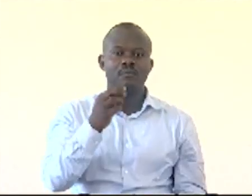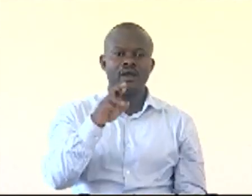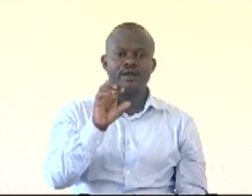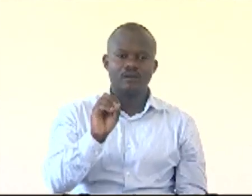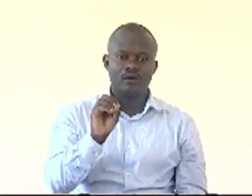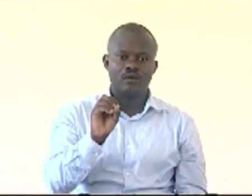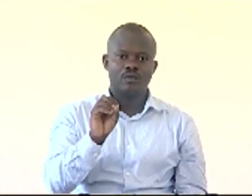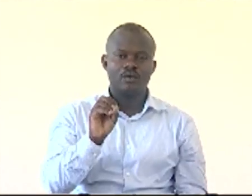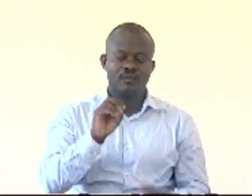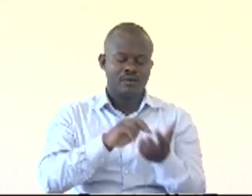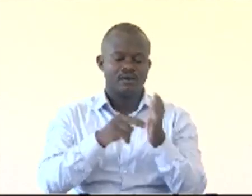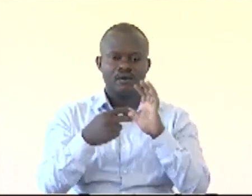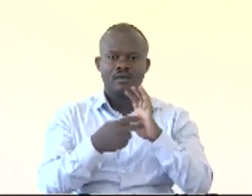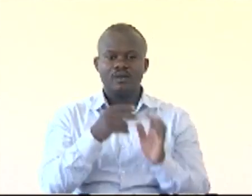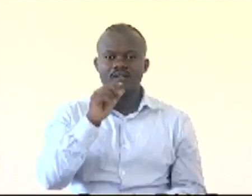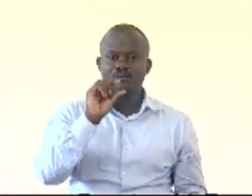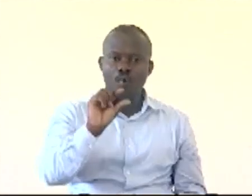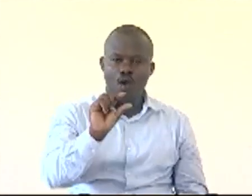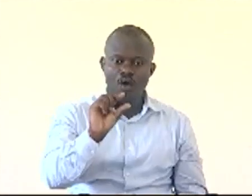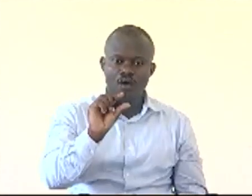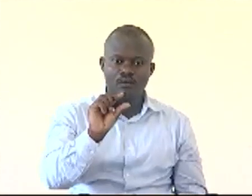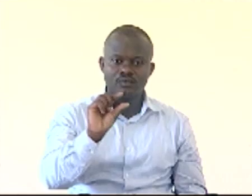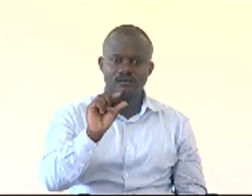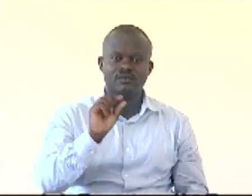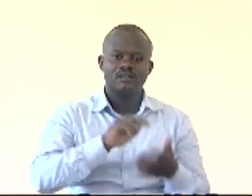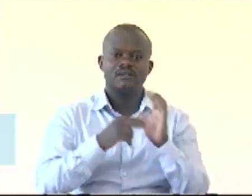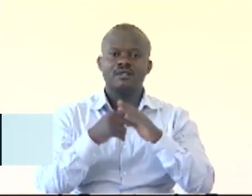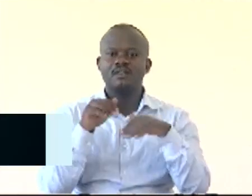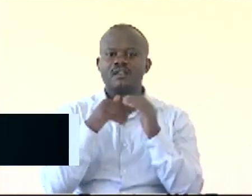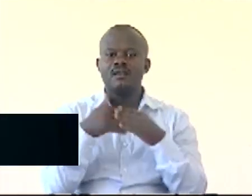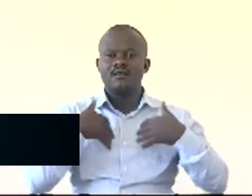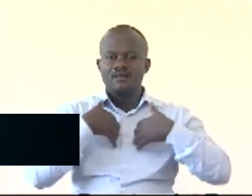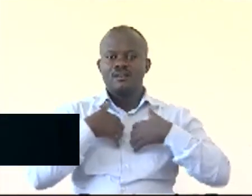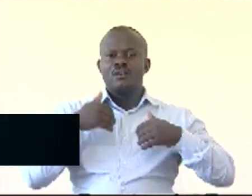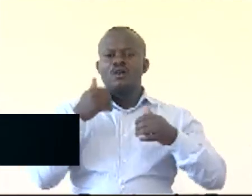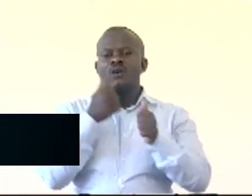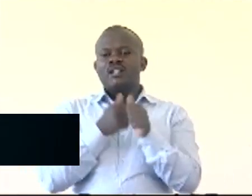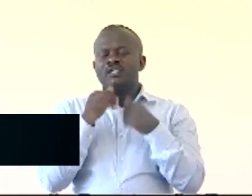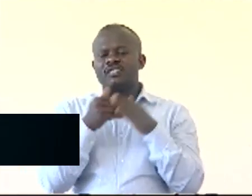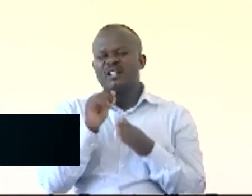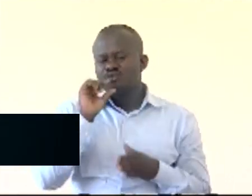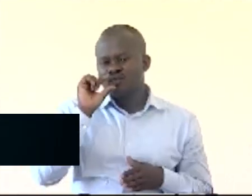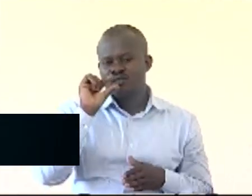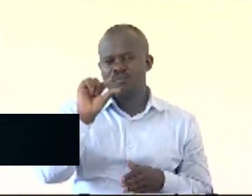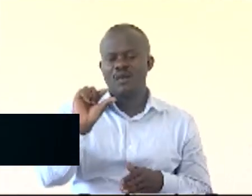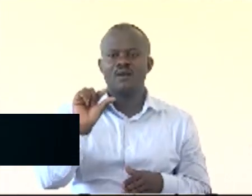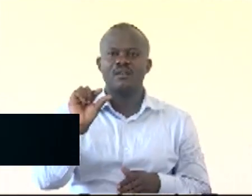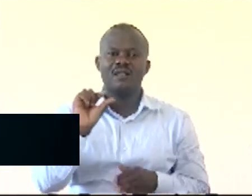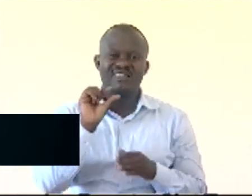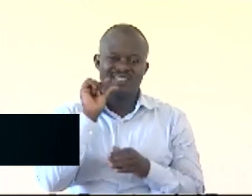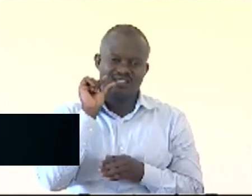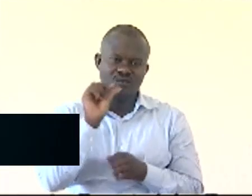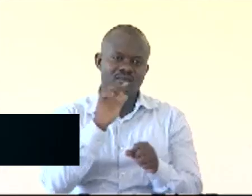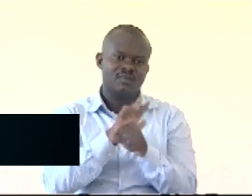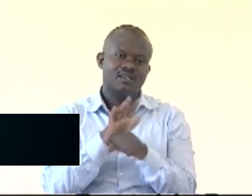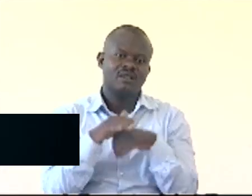Micro means small. It means organisms which are too small, tiny,